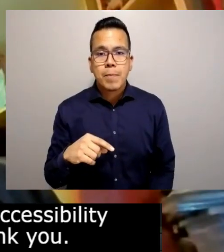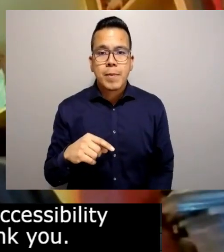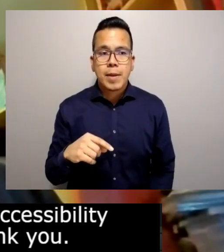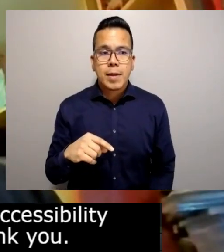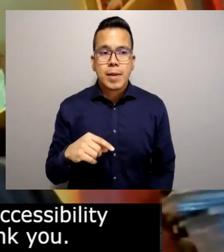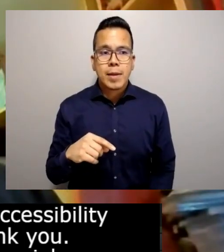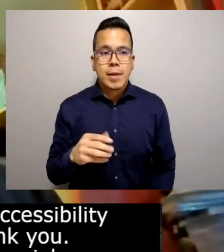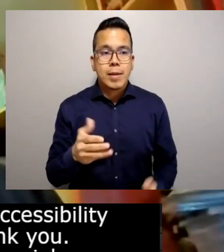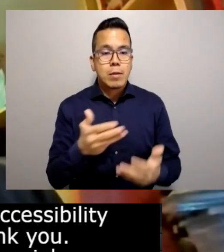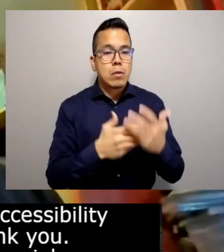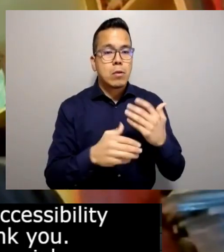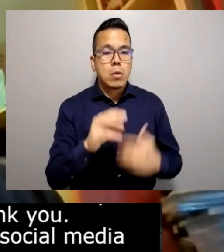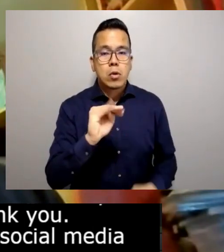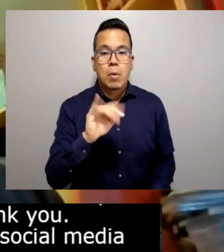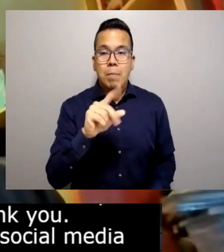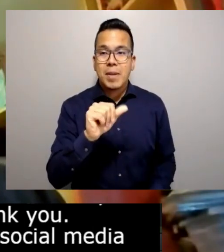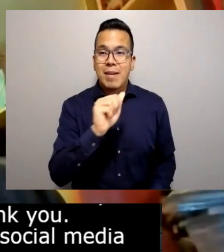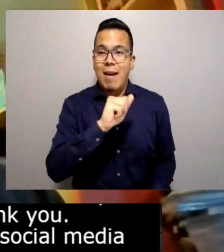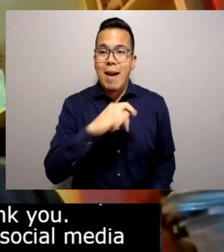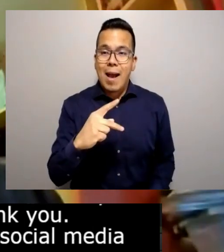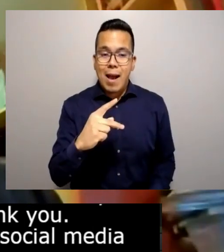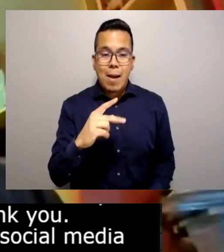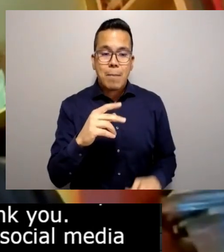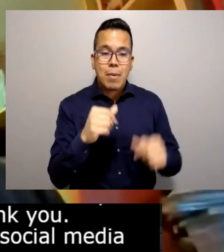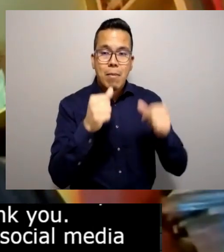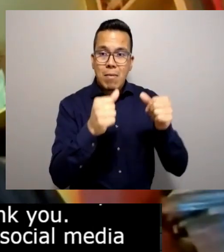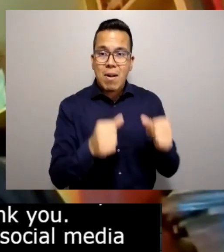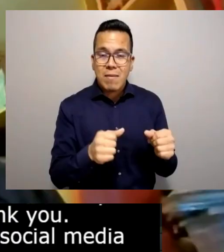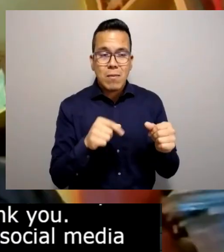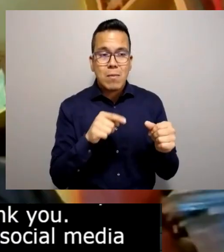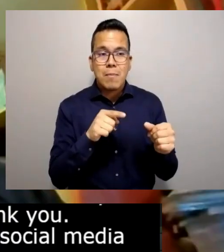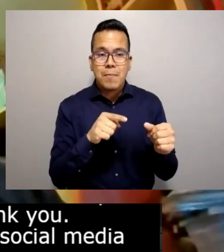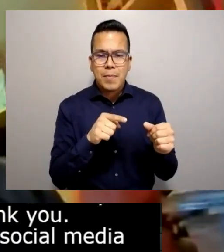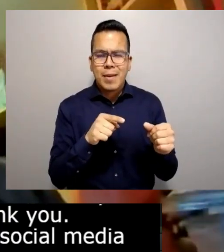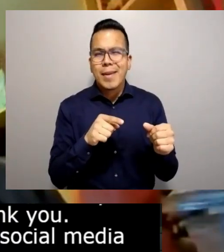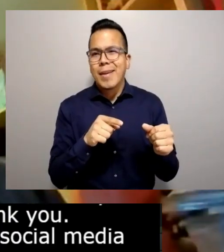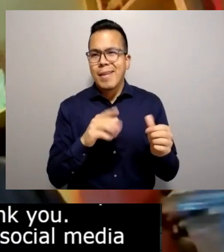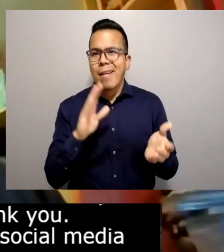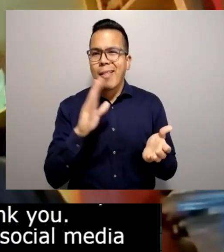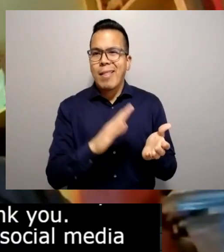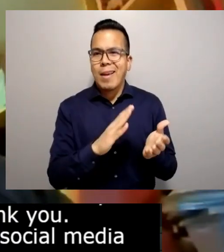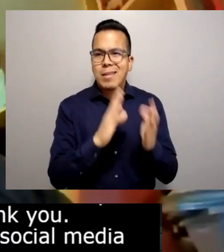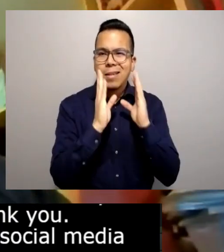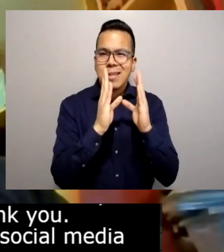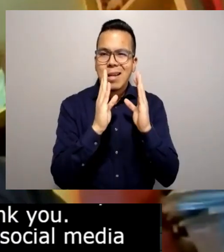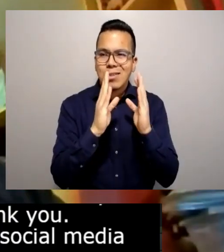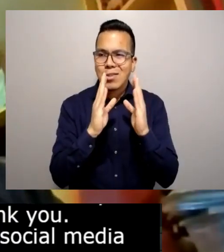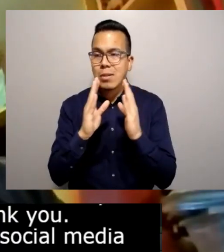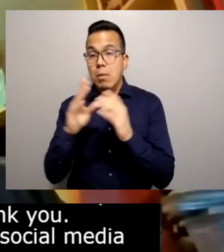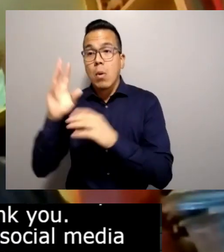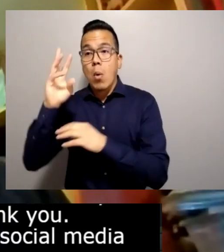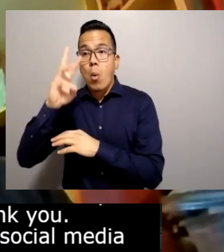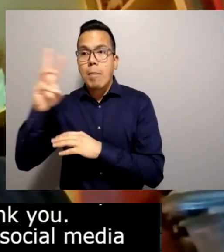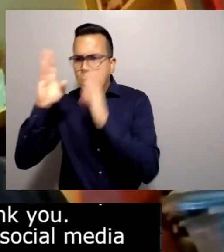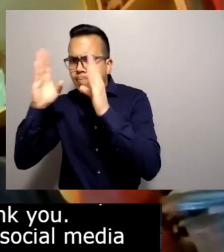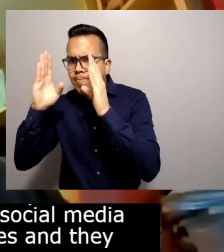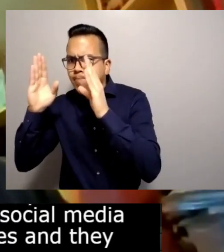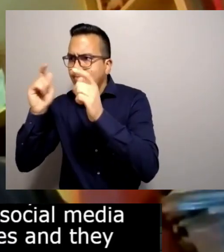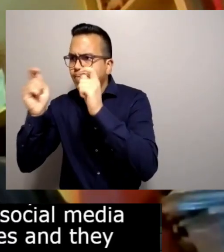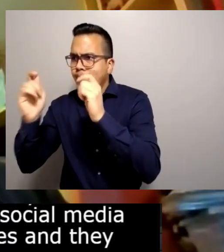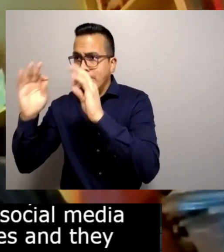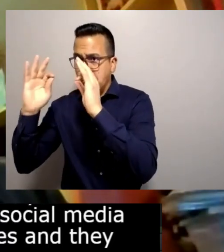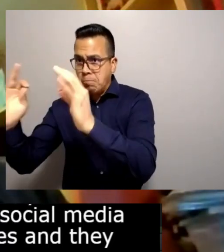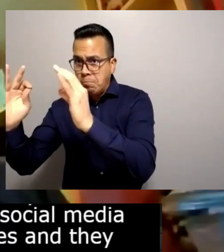often get less attention than the websites, and they shouldn't. It's really an incredibly